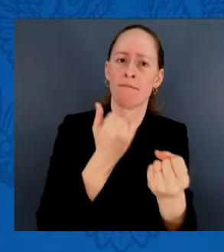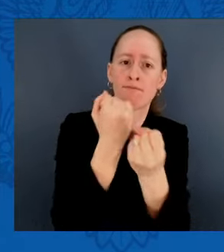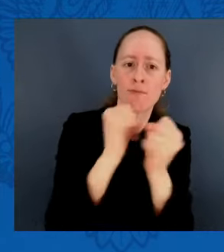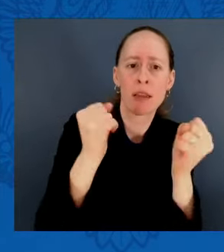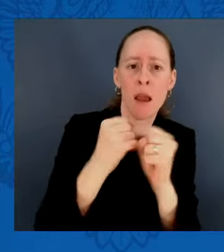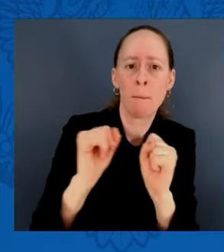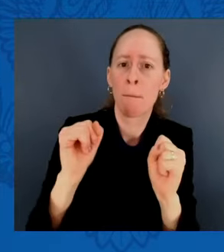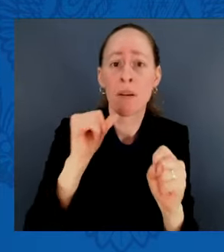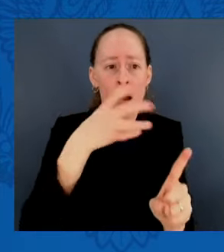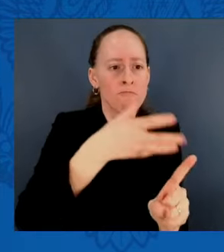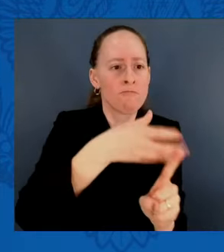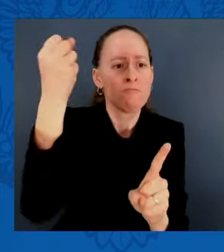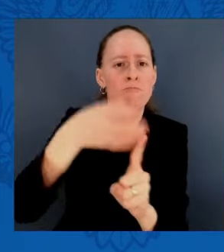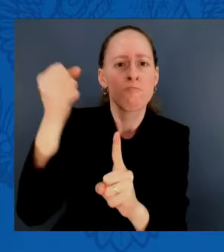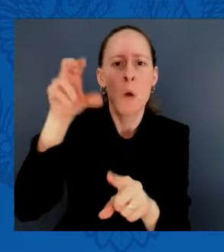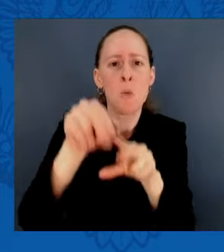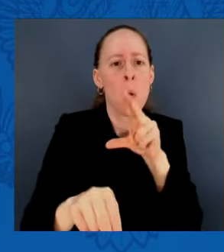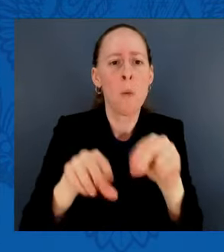I see a future